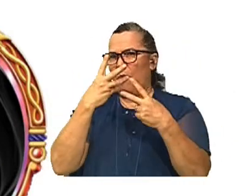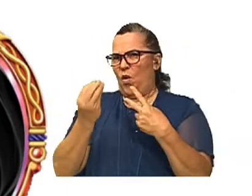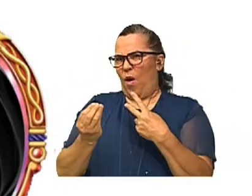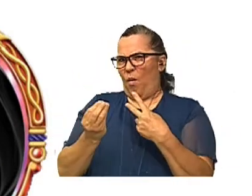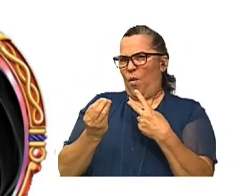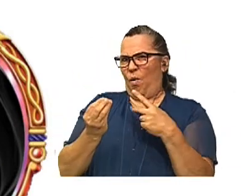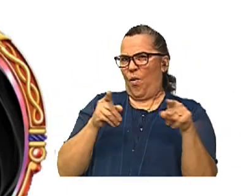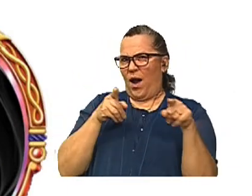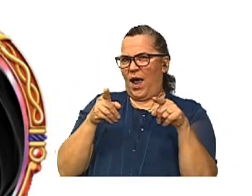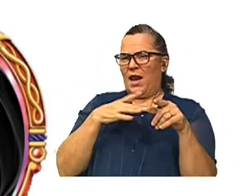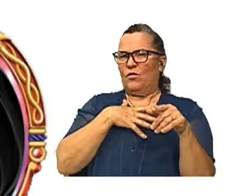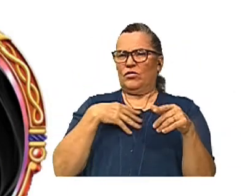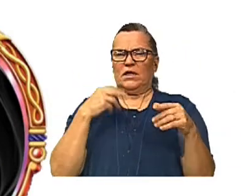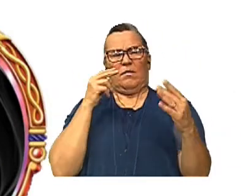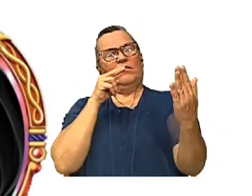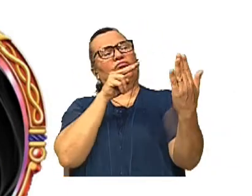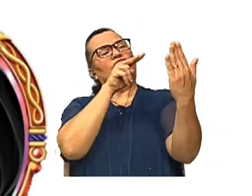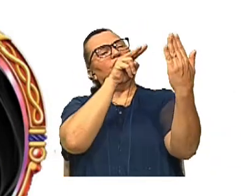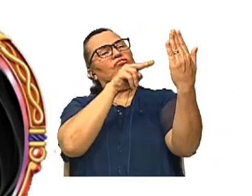talk to the mirror?